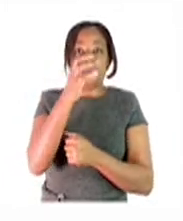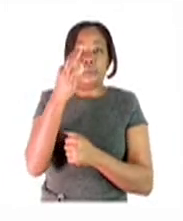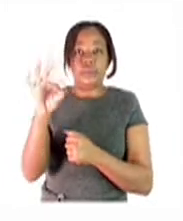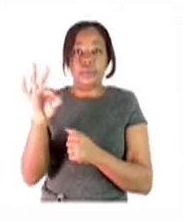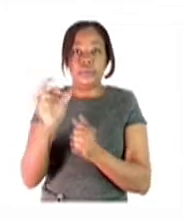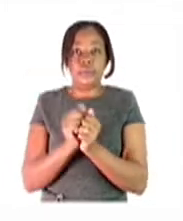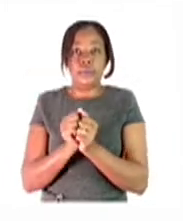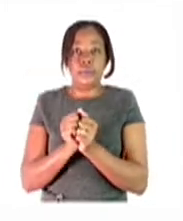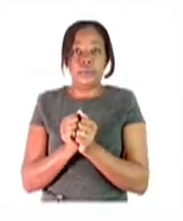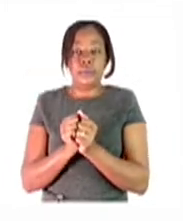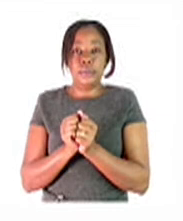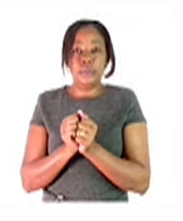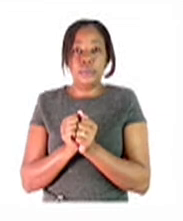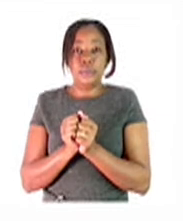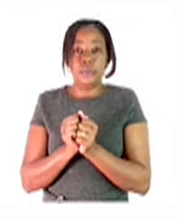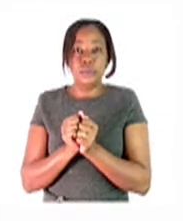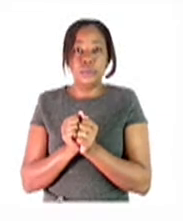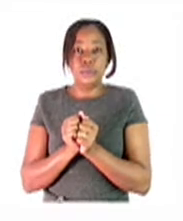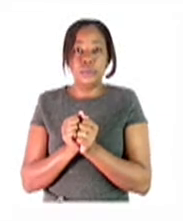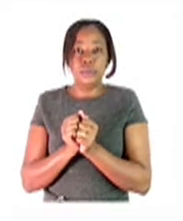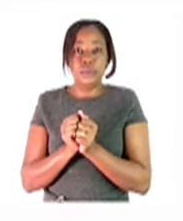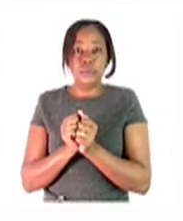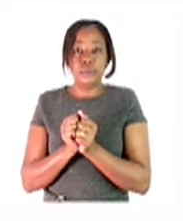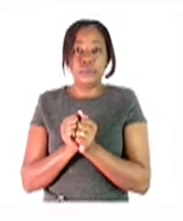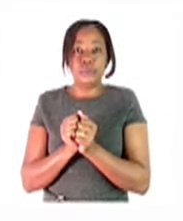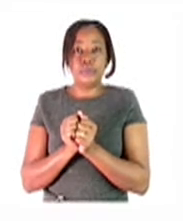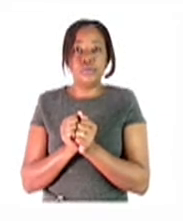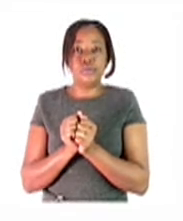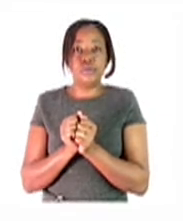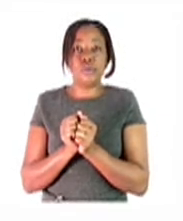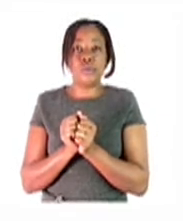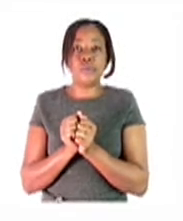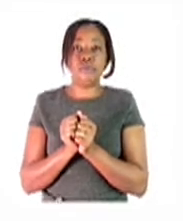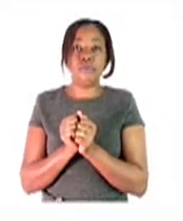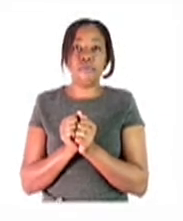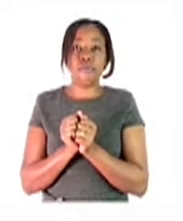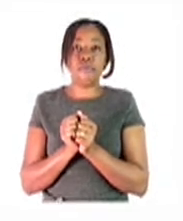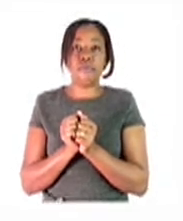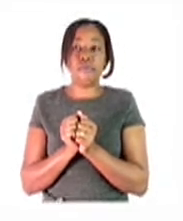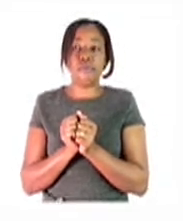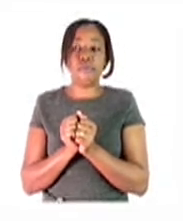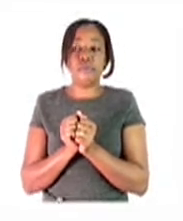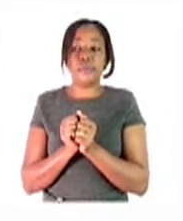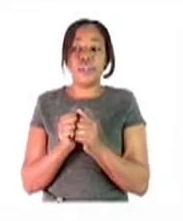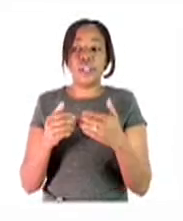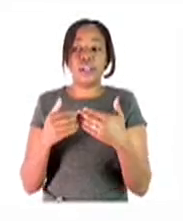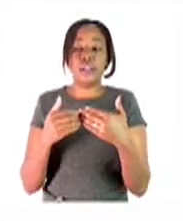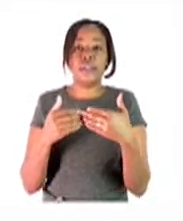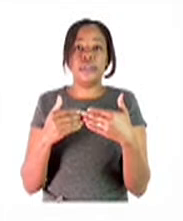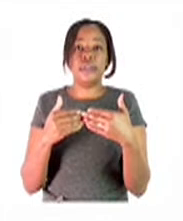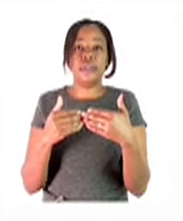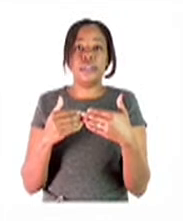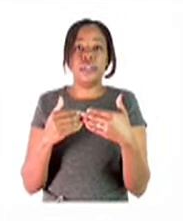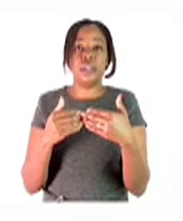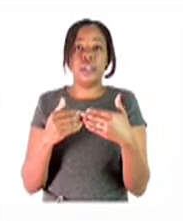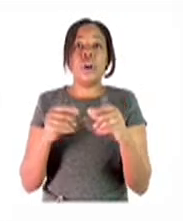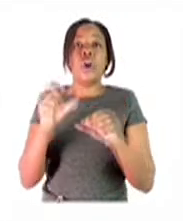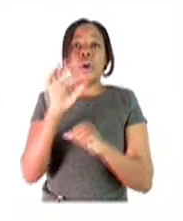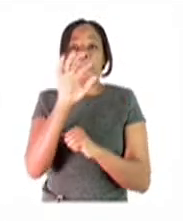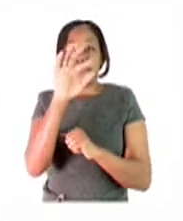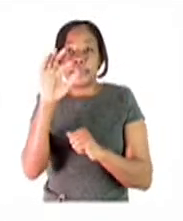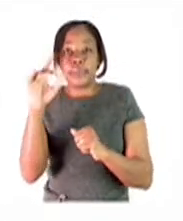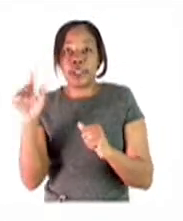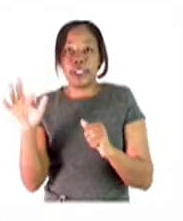are digraphs? A digraph is a blend of 2 letters that makes a sound. If 2 letters come together and makes a